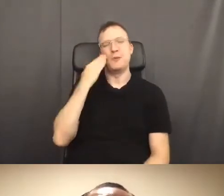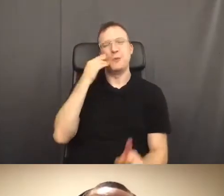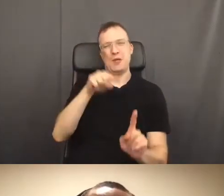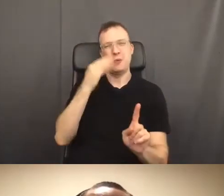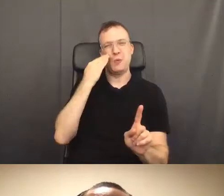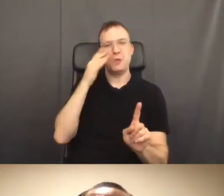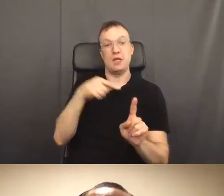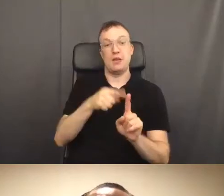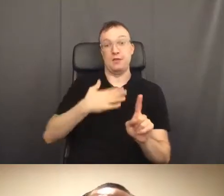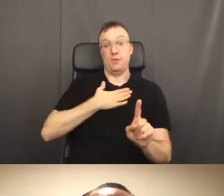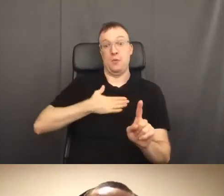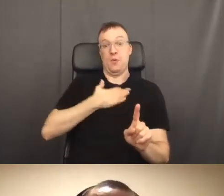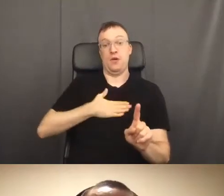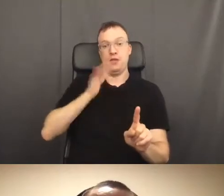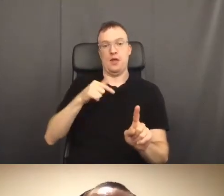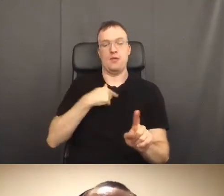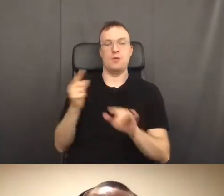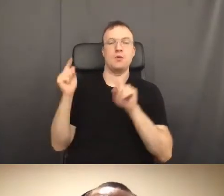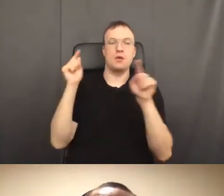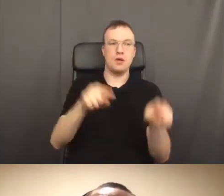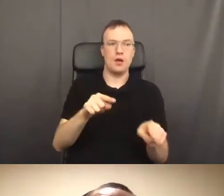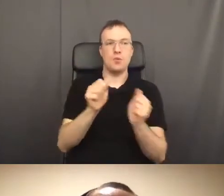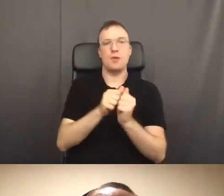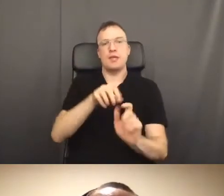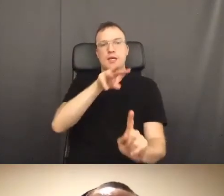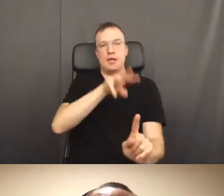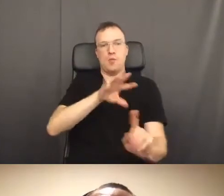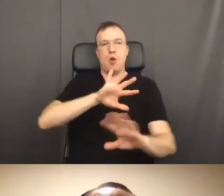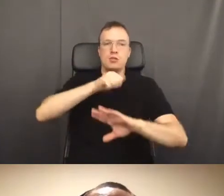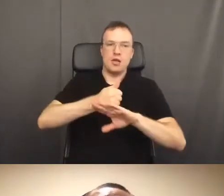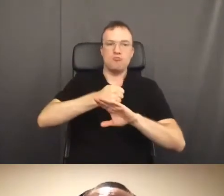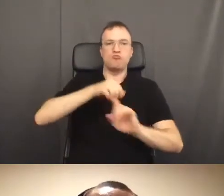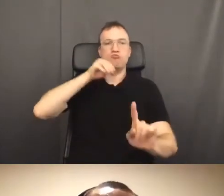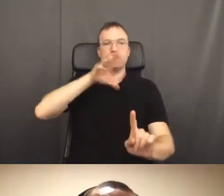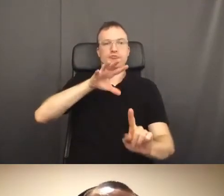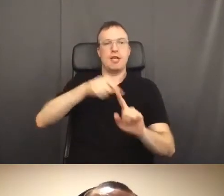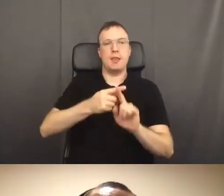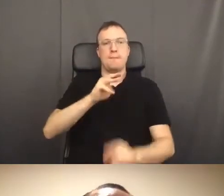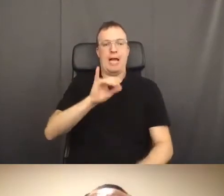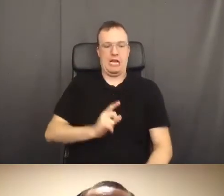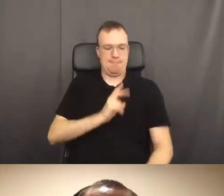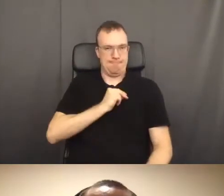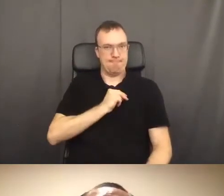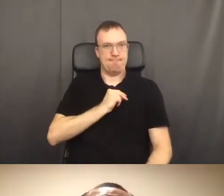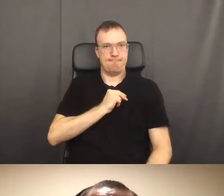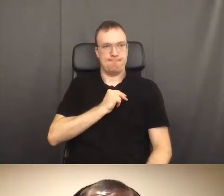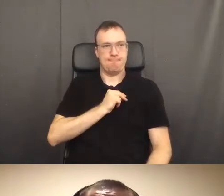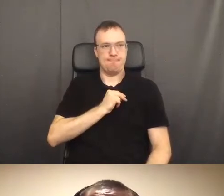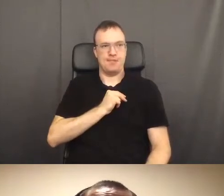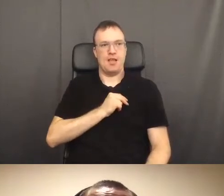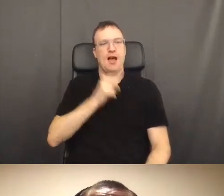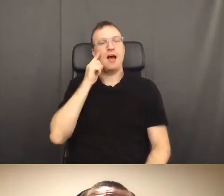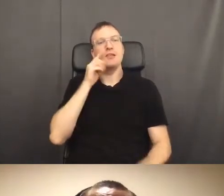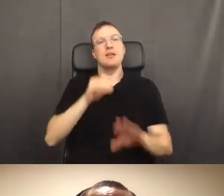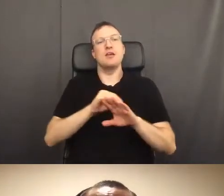he enjoyed the fact that I would come with a camera, set it up, and then put a microphone on him, and then I think it